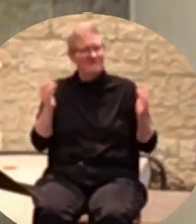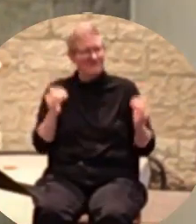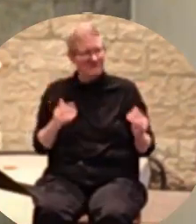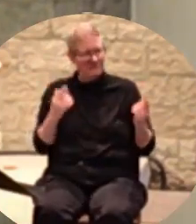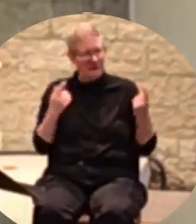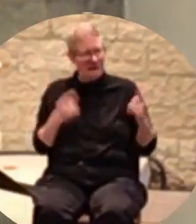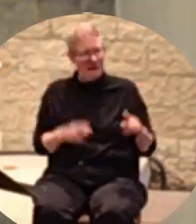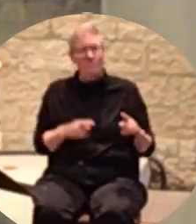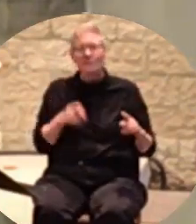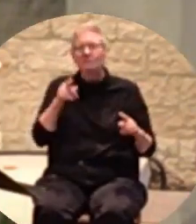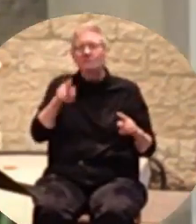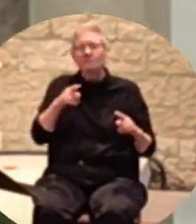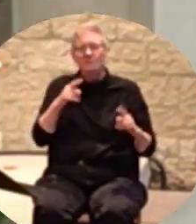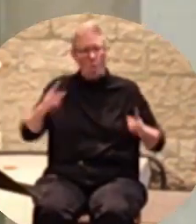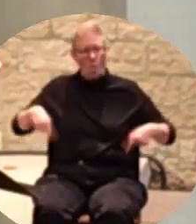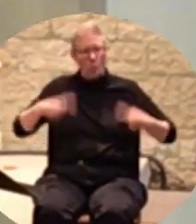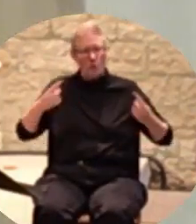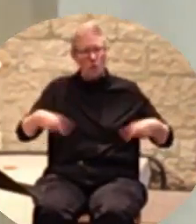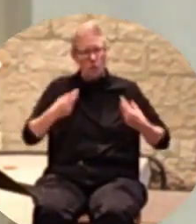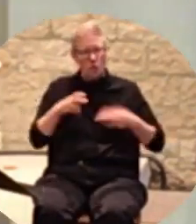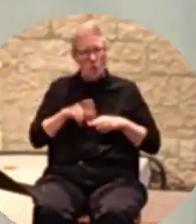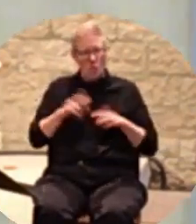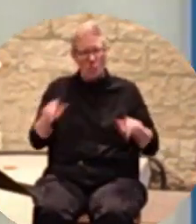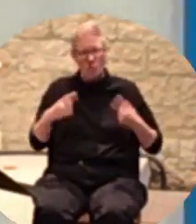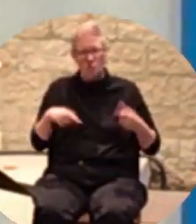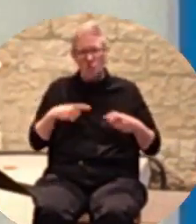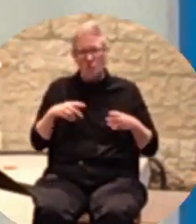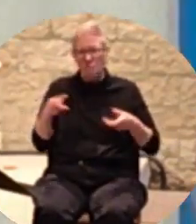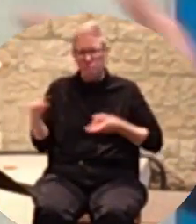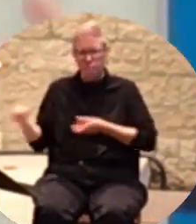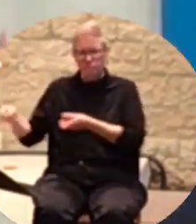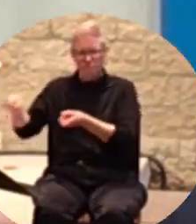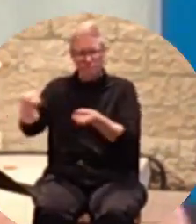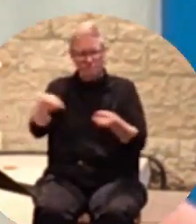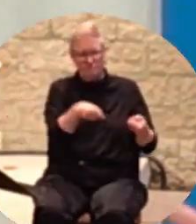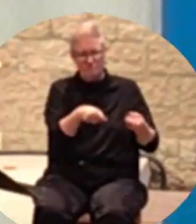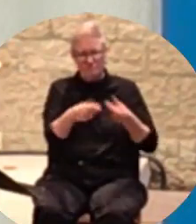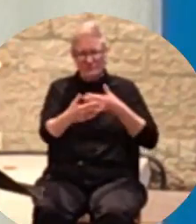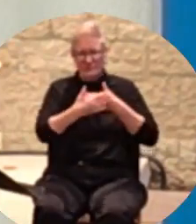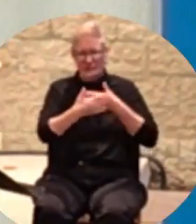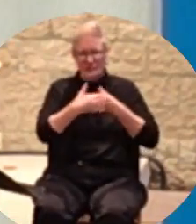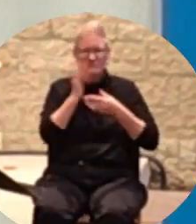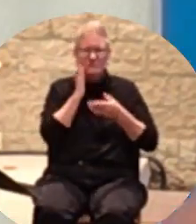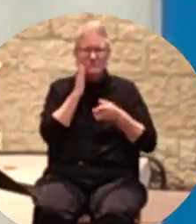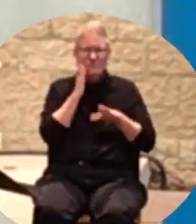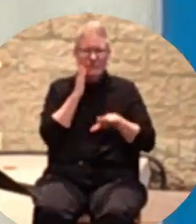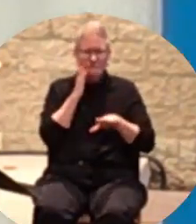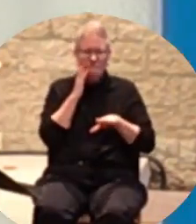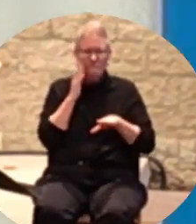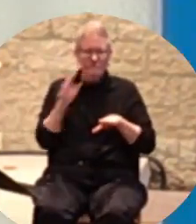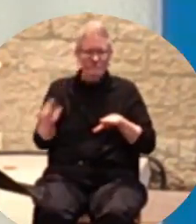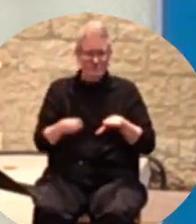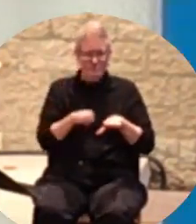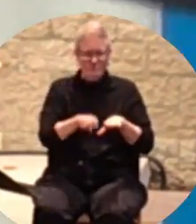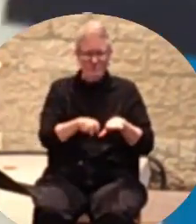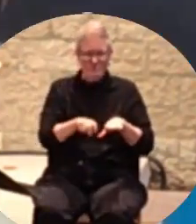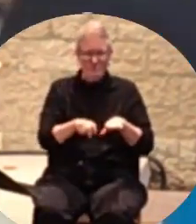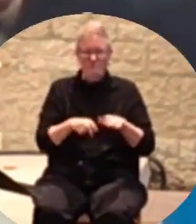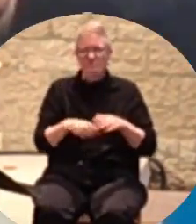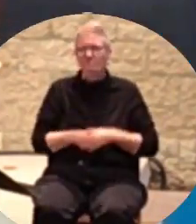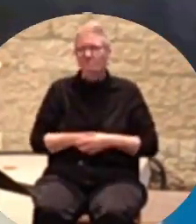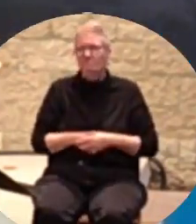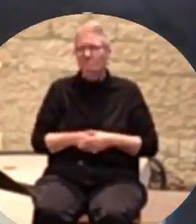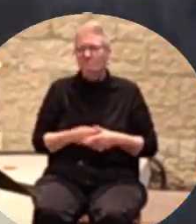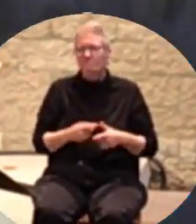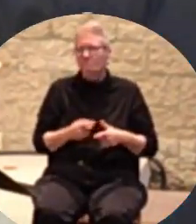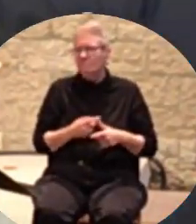And she's pulling this wheelchair back next to the bed. And as she pulls the wheelchair back, looking in the closet, there's a